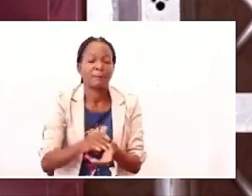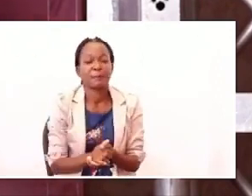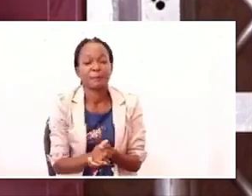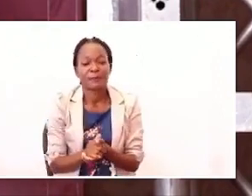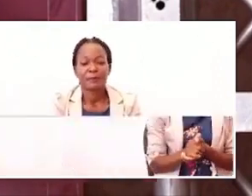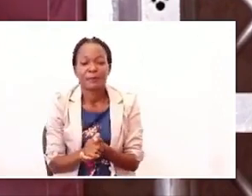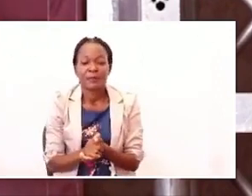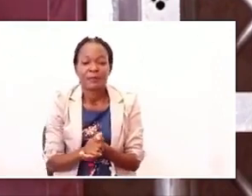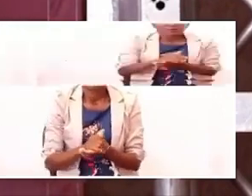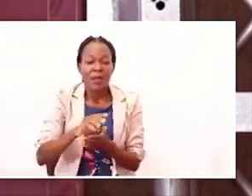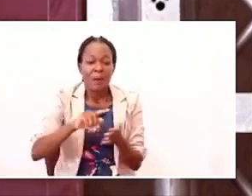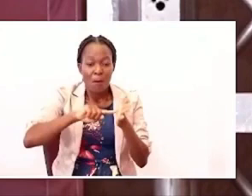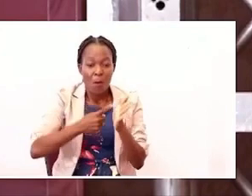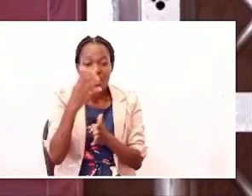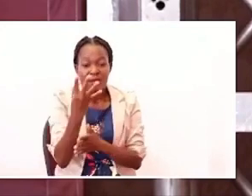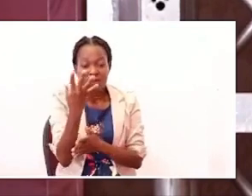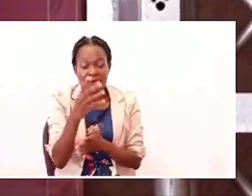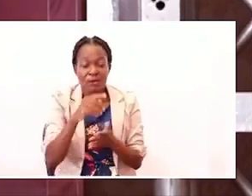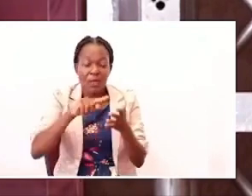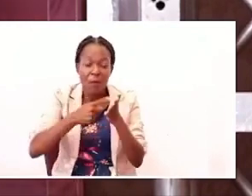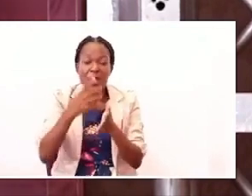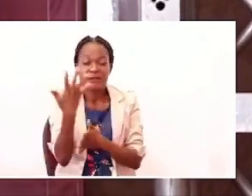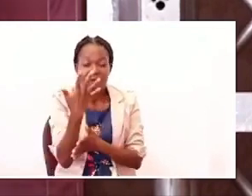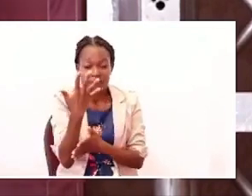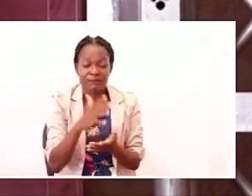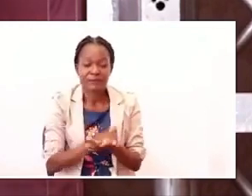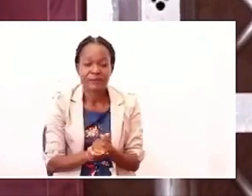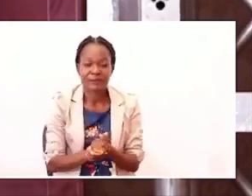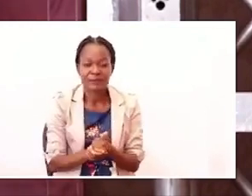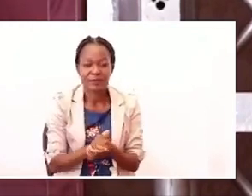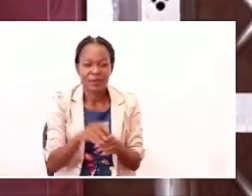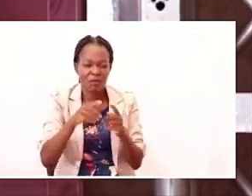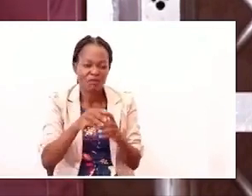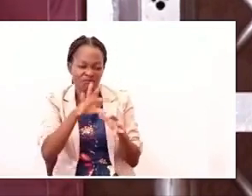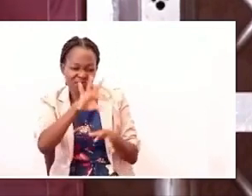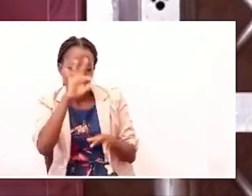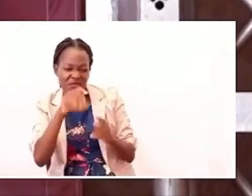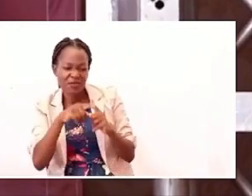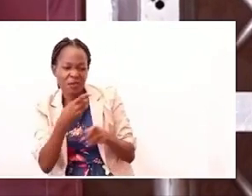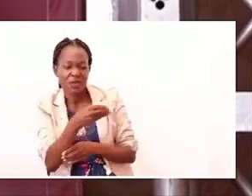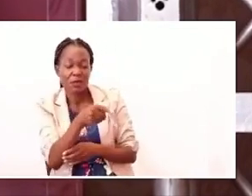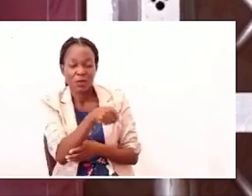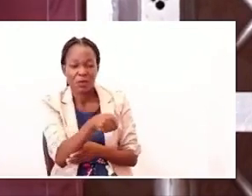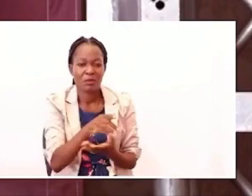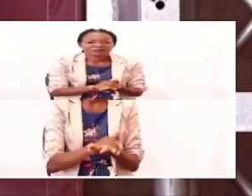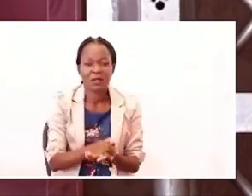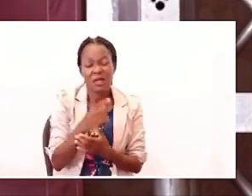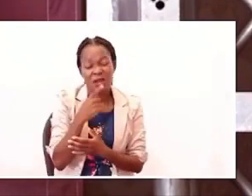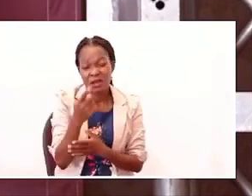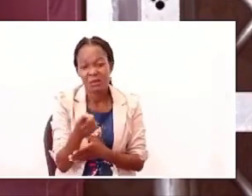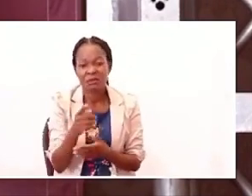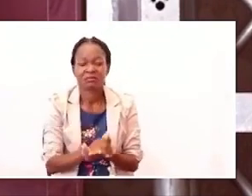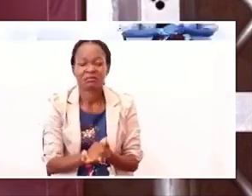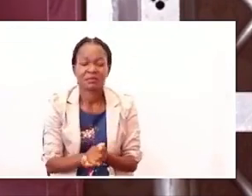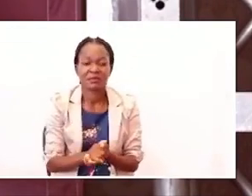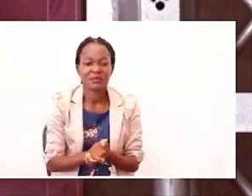The fifth and final key observation that I'm making on the concept note is that, and has already